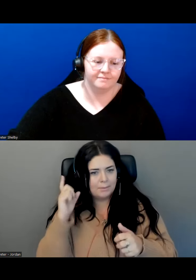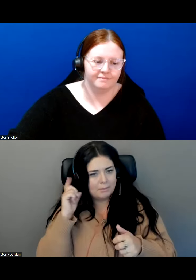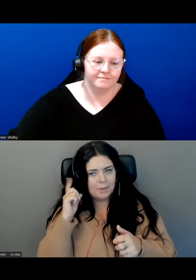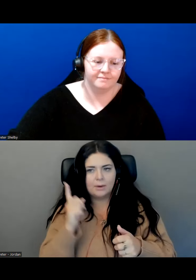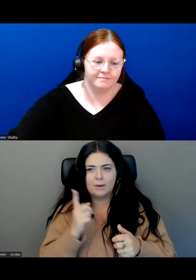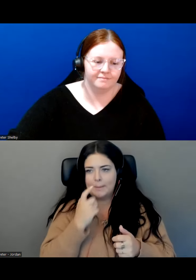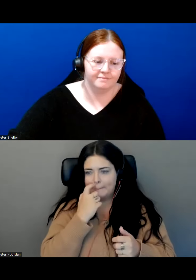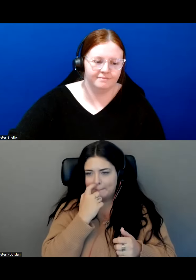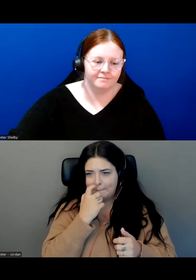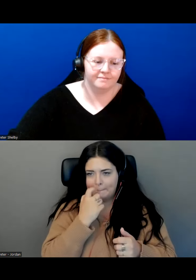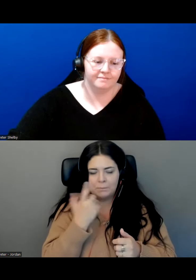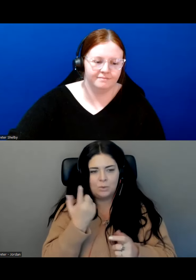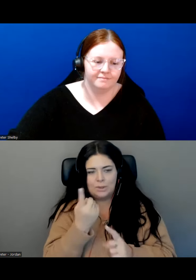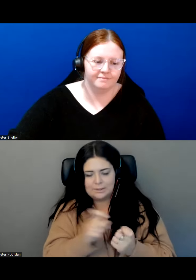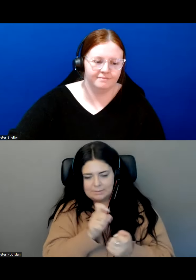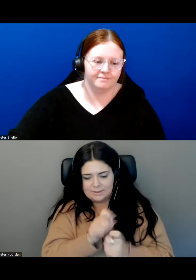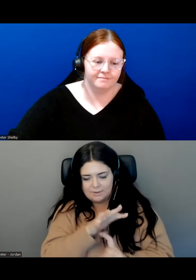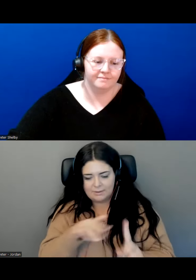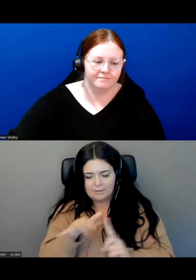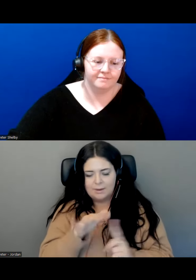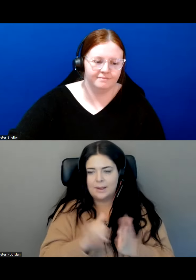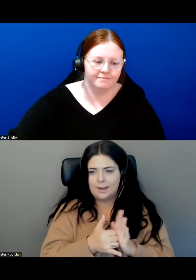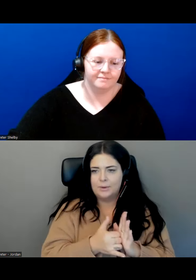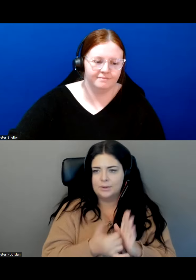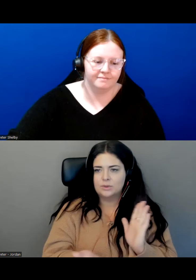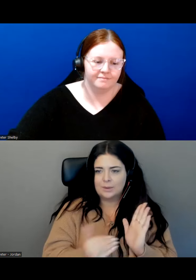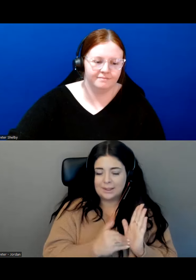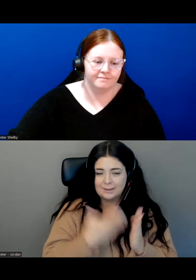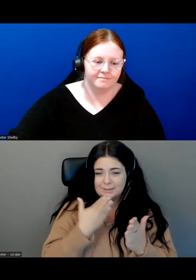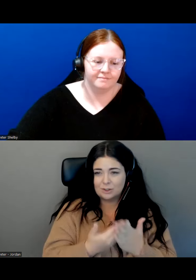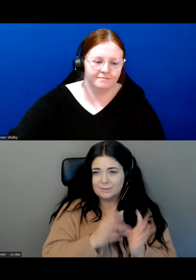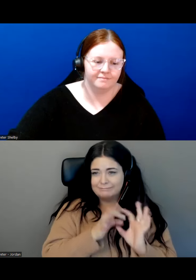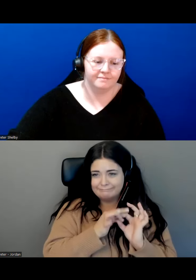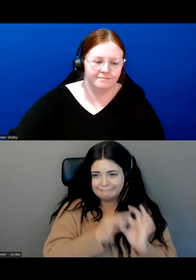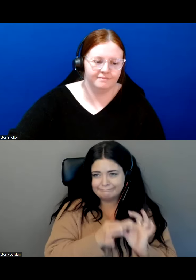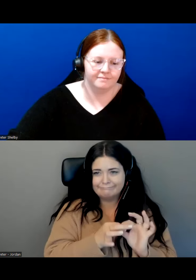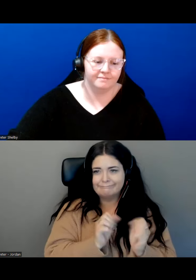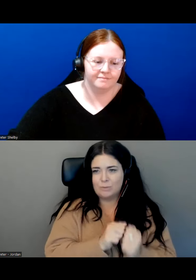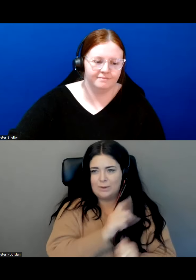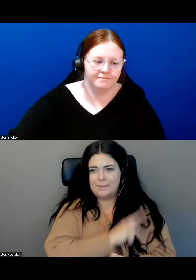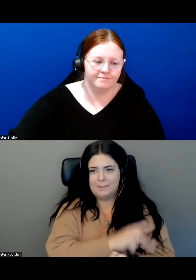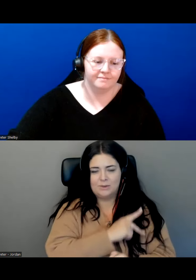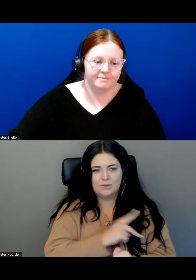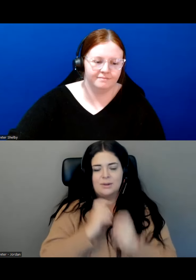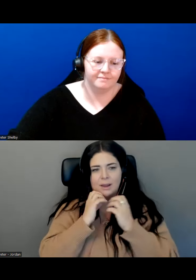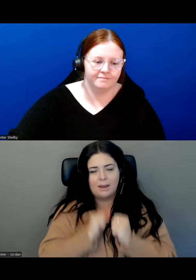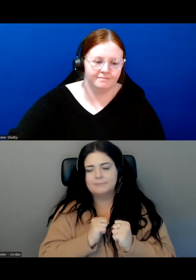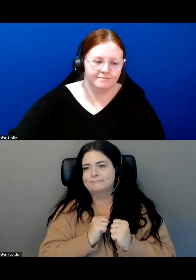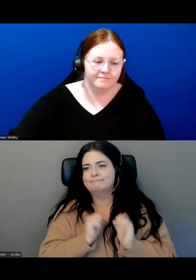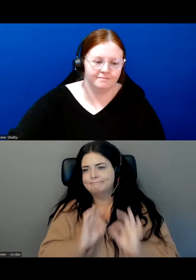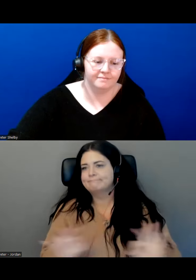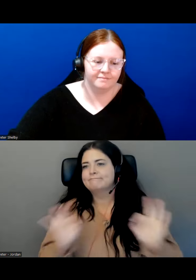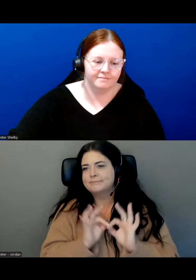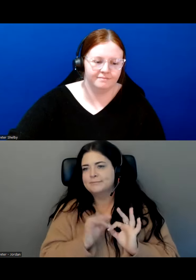kind of environment. So the connection to our patients piece is something that I really cherish and value here.